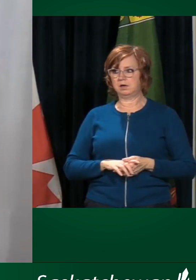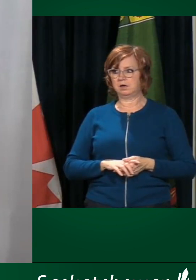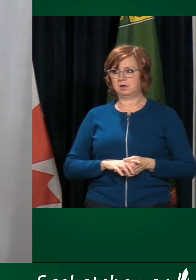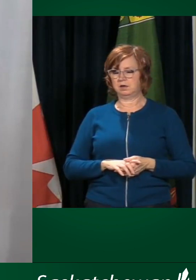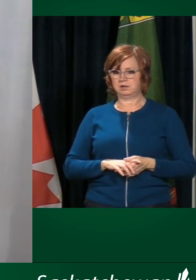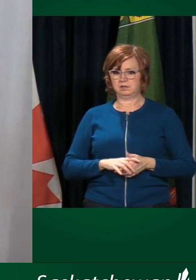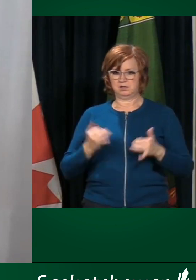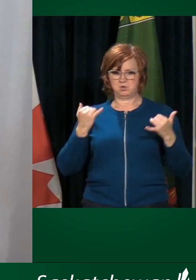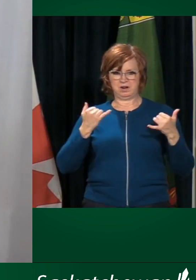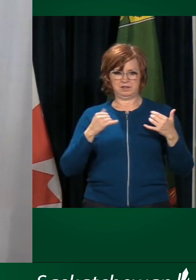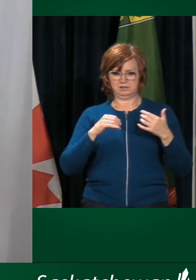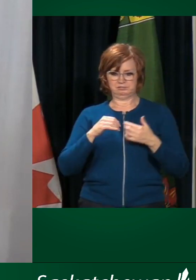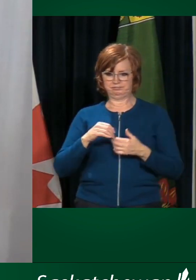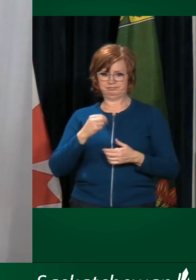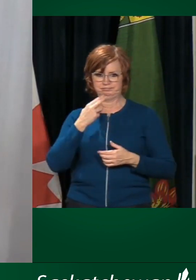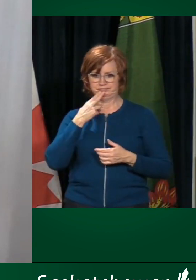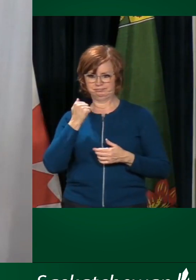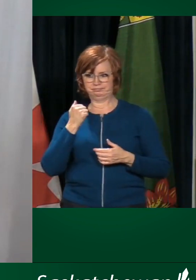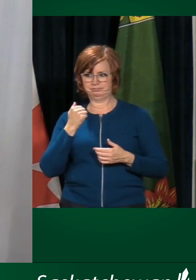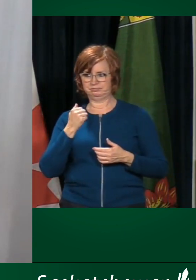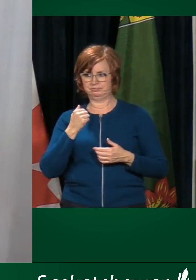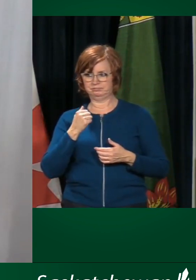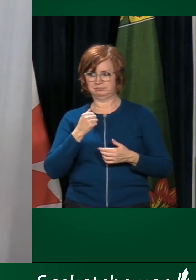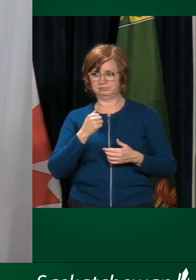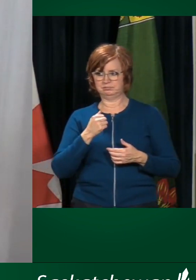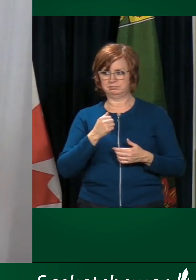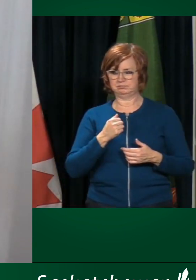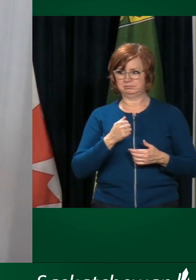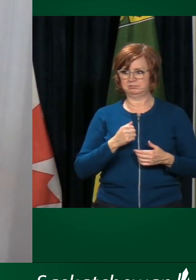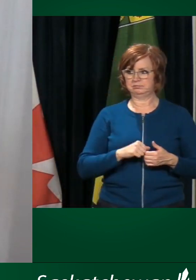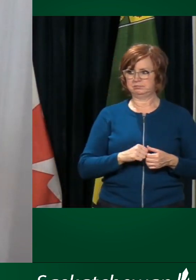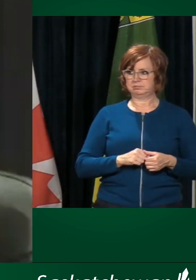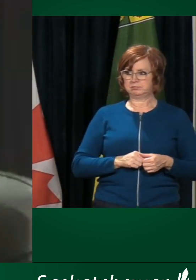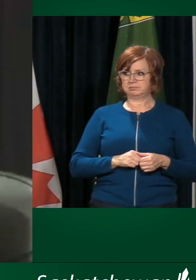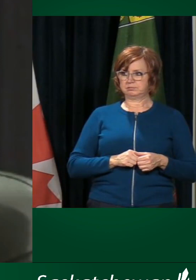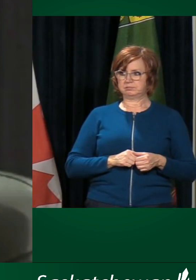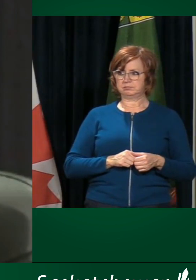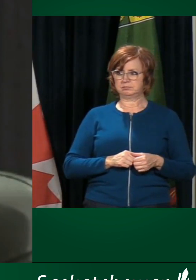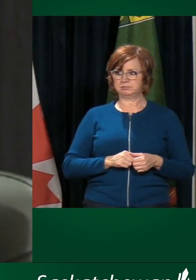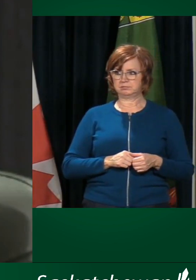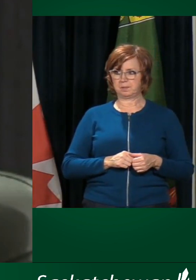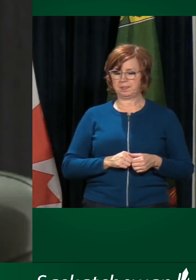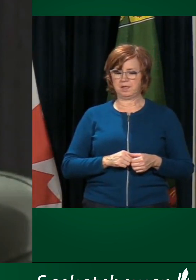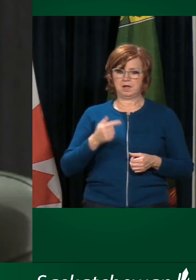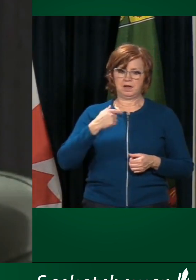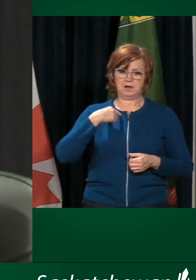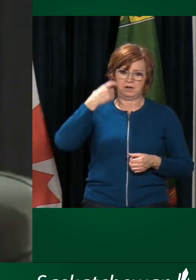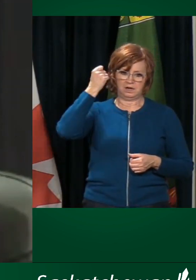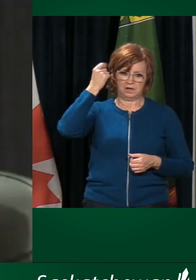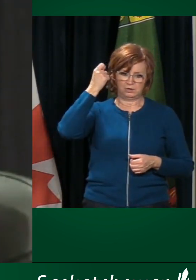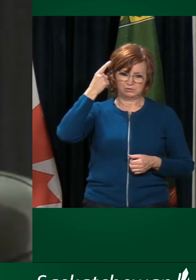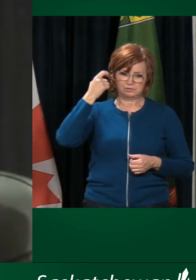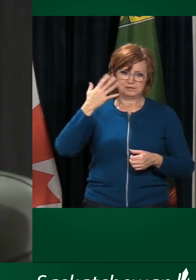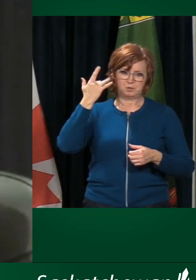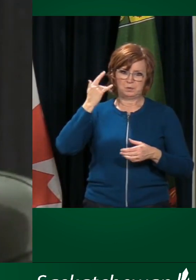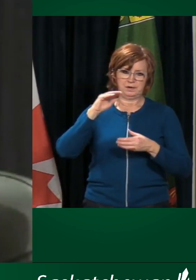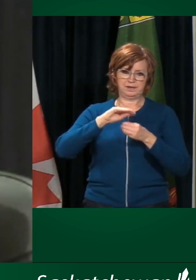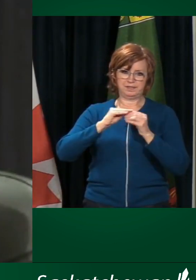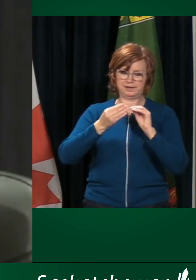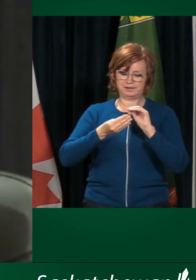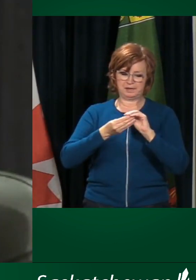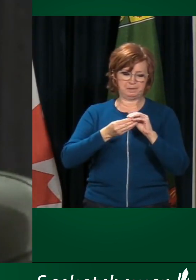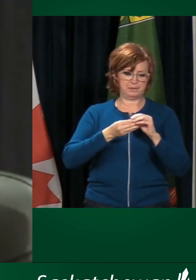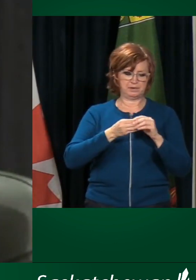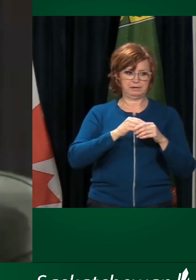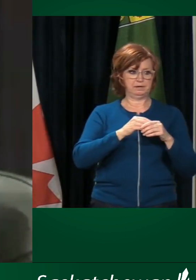is when we are at the point we are at right now? Because once again, the problem being is once you attach actual numbers, I realize